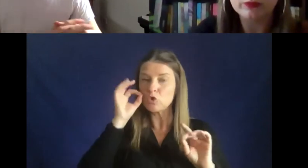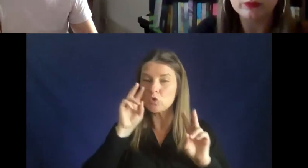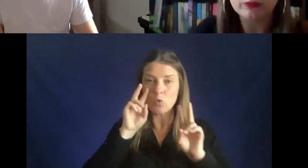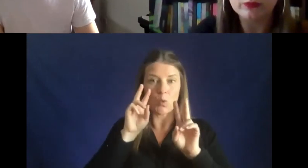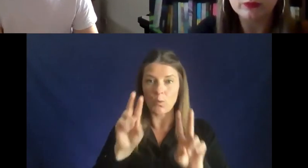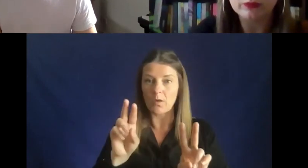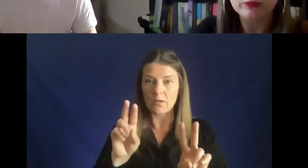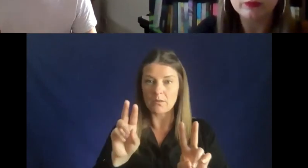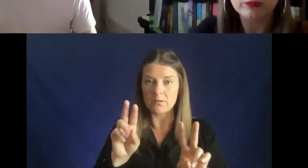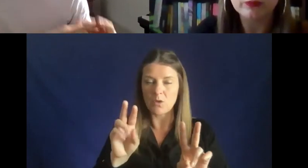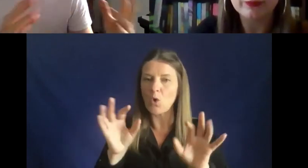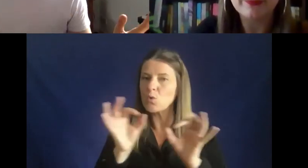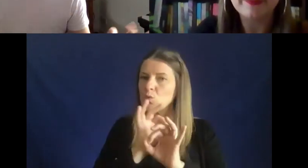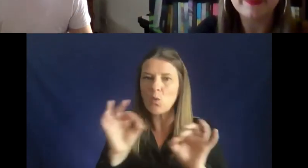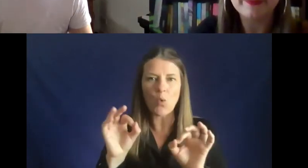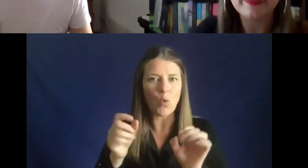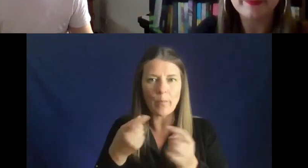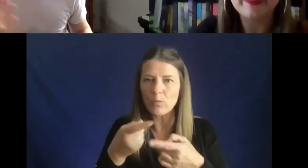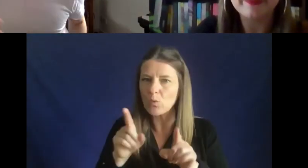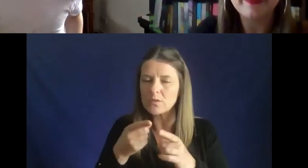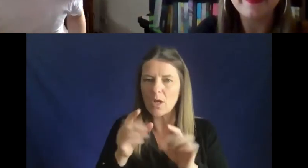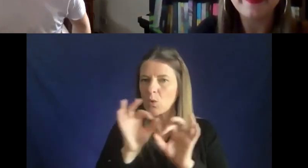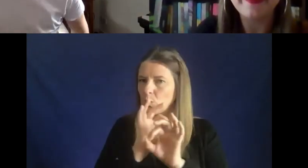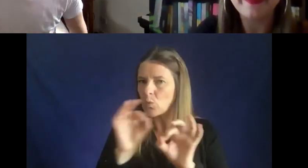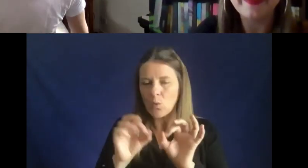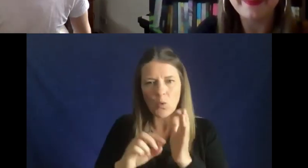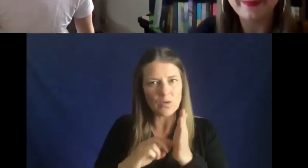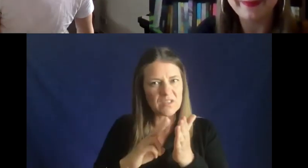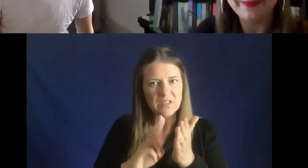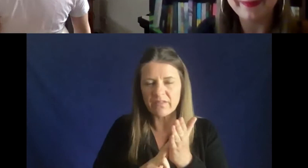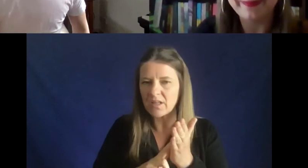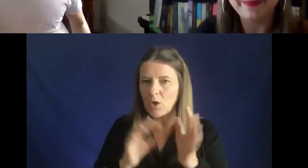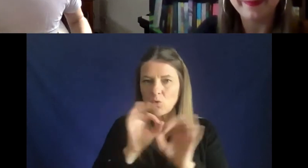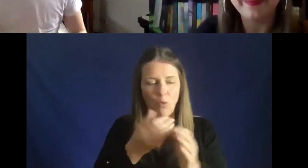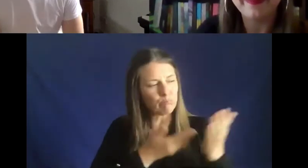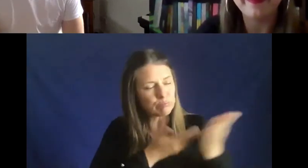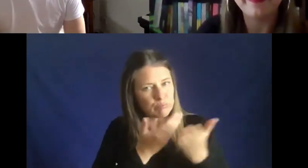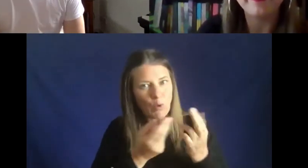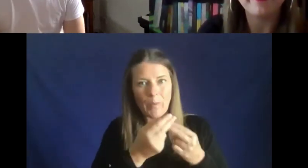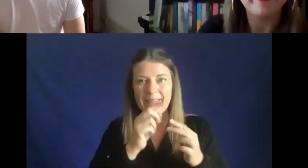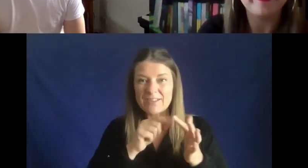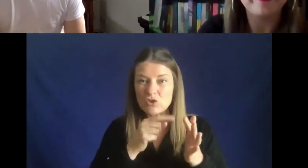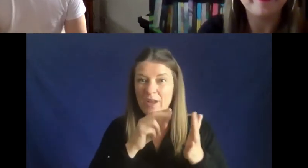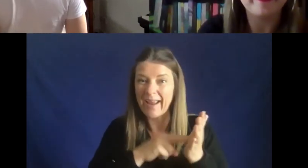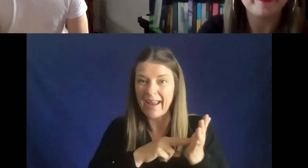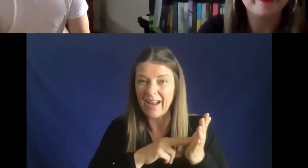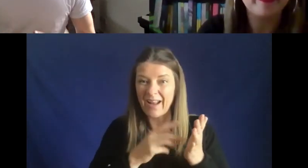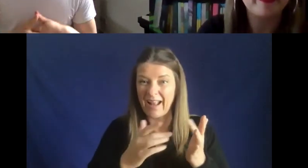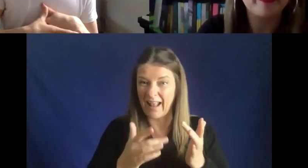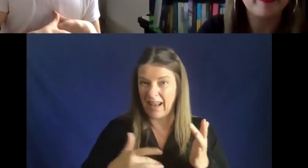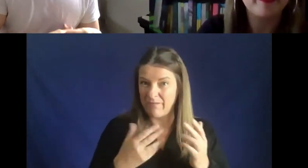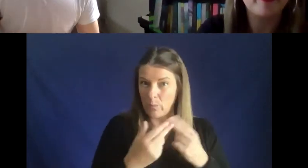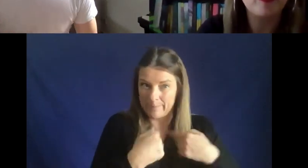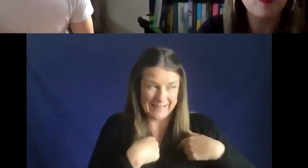Yeah, no music, no TV, no talking to Jen, who I live with, none of that. And I